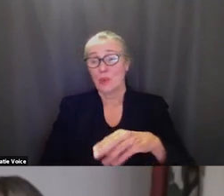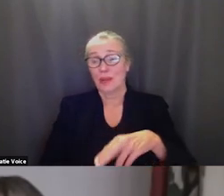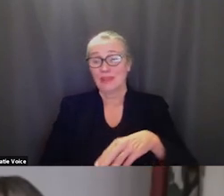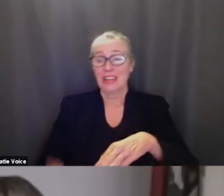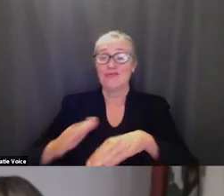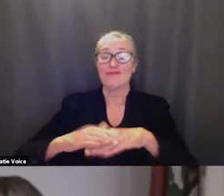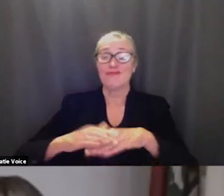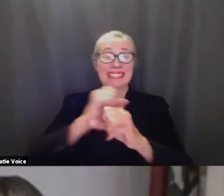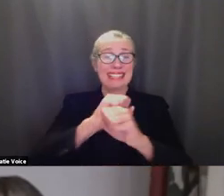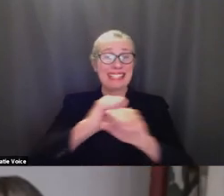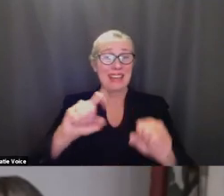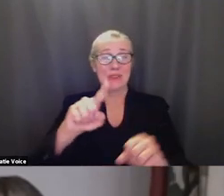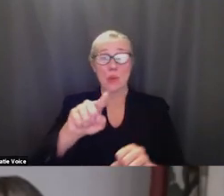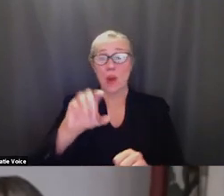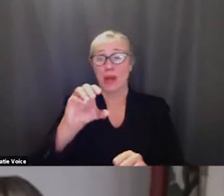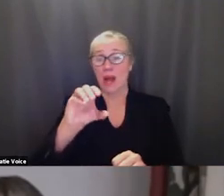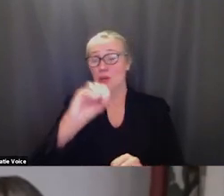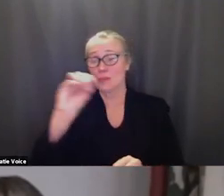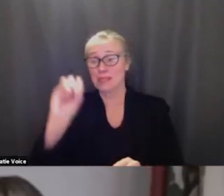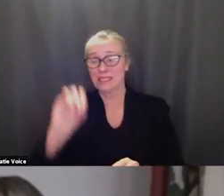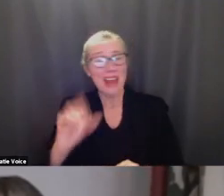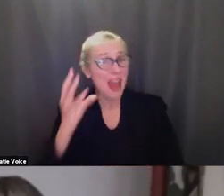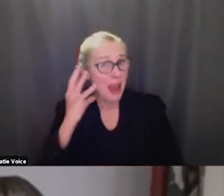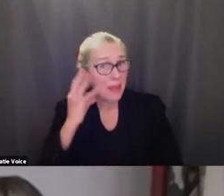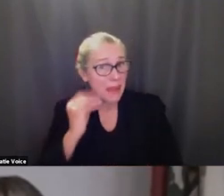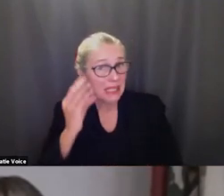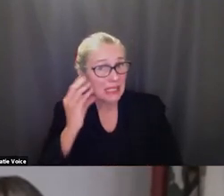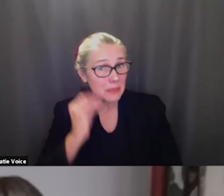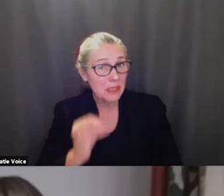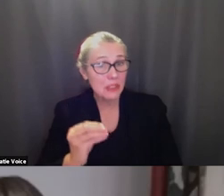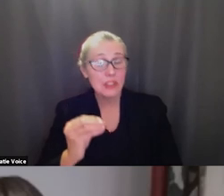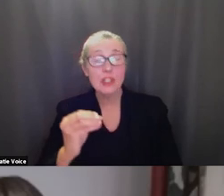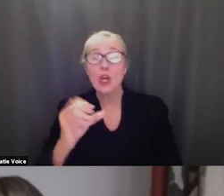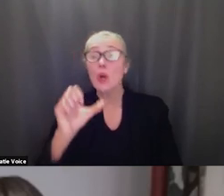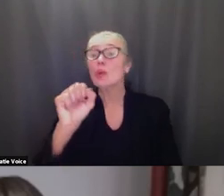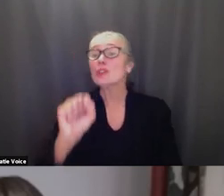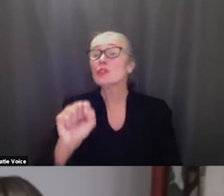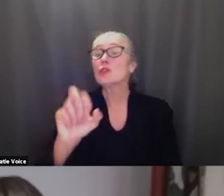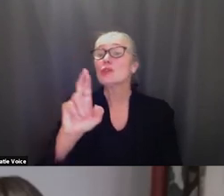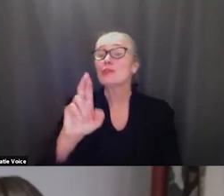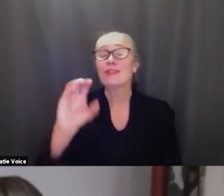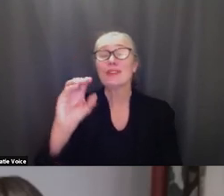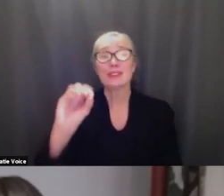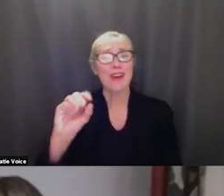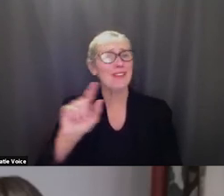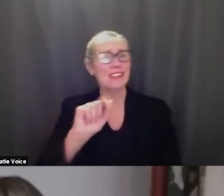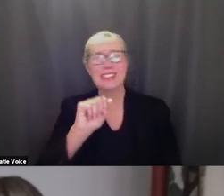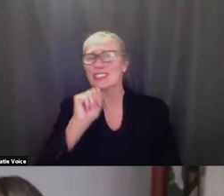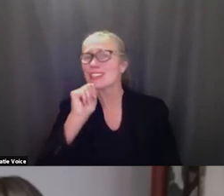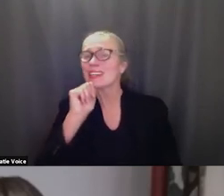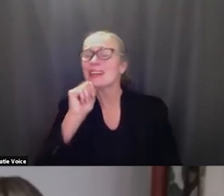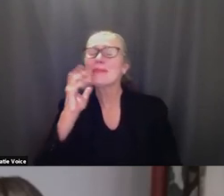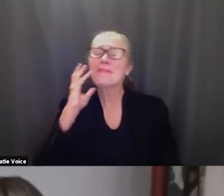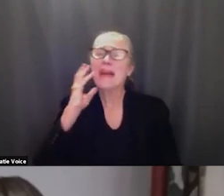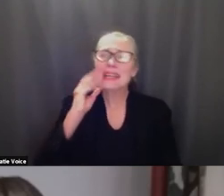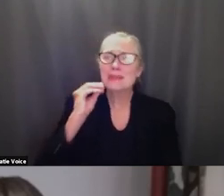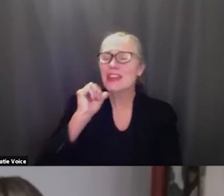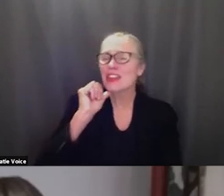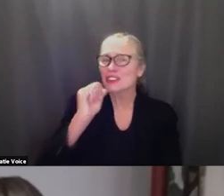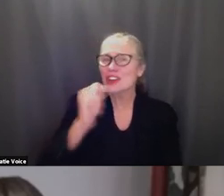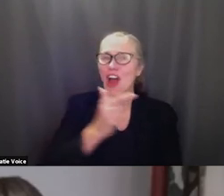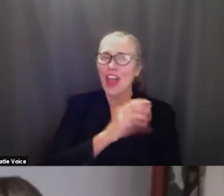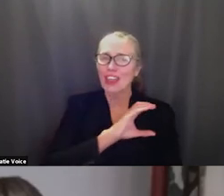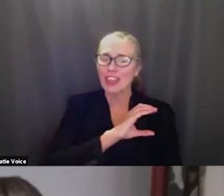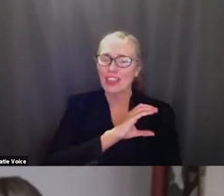experience is with student resource officers that are not law enforcement officers and so my motion will